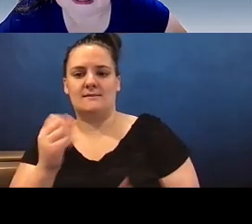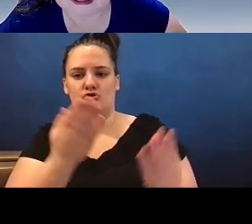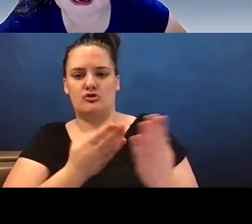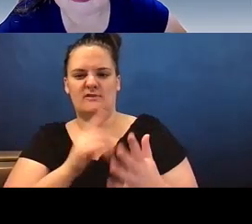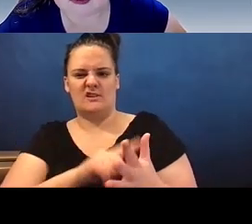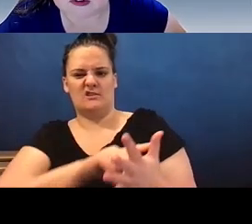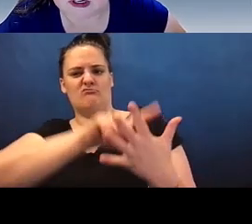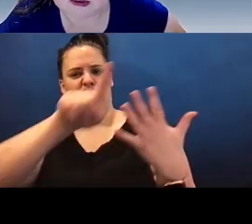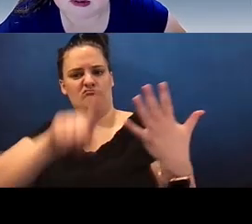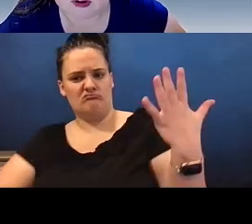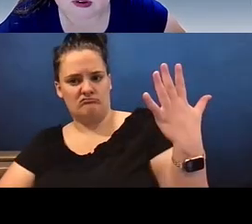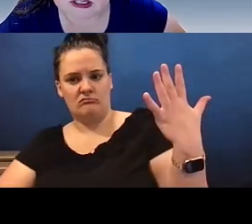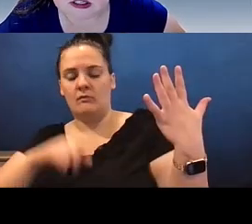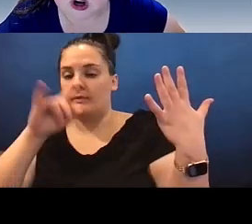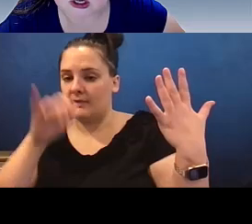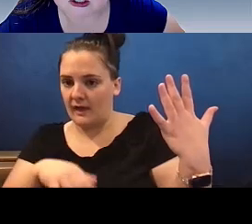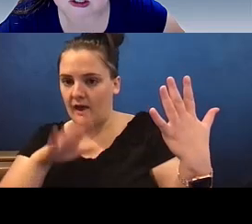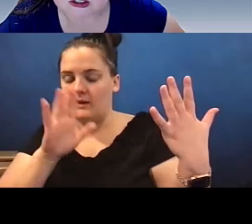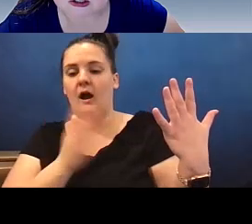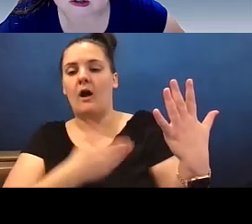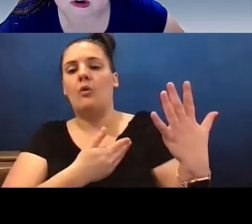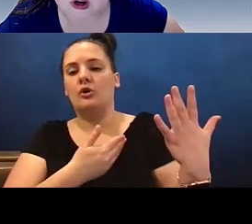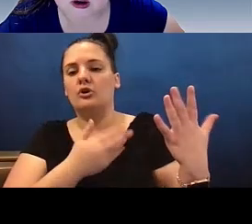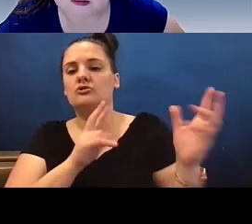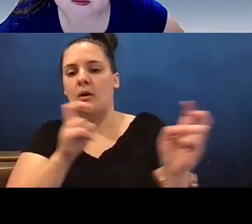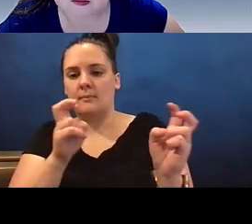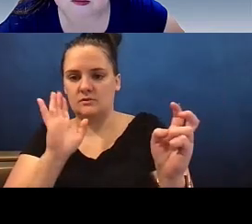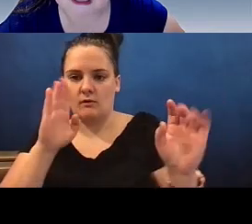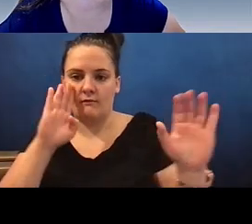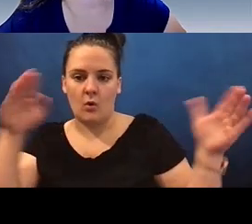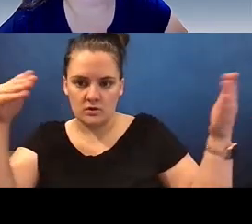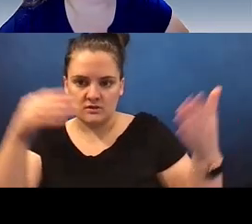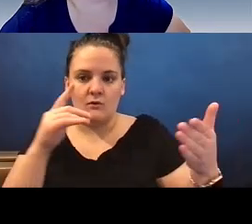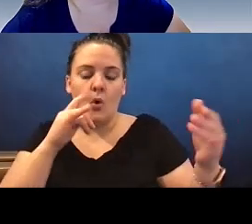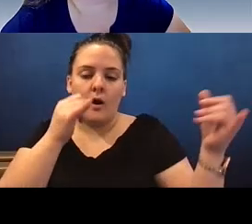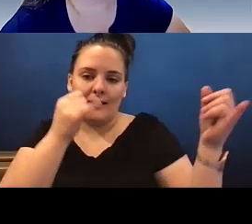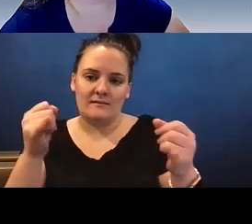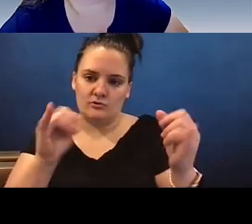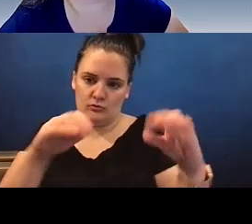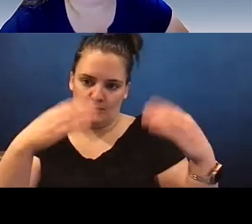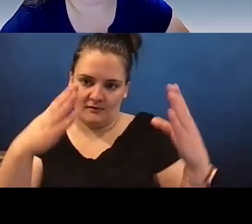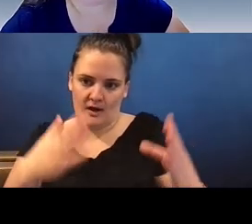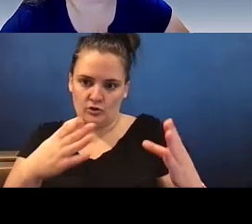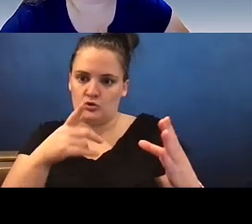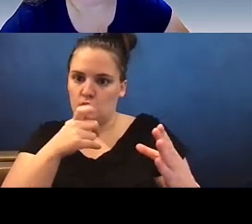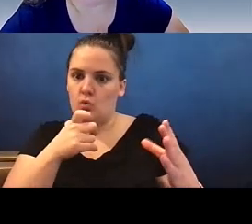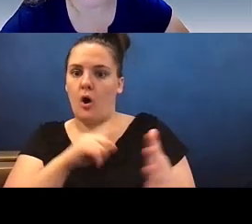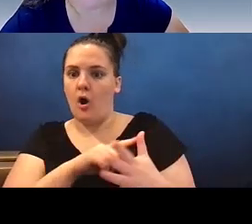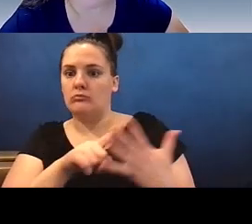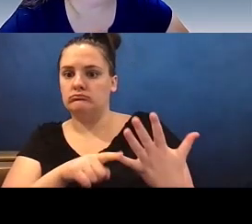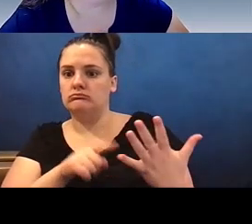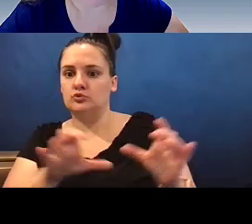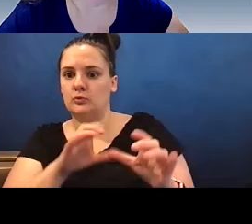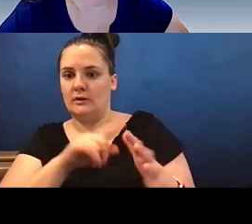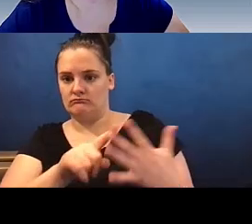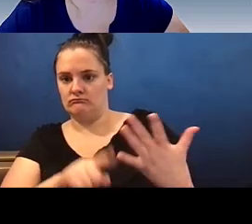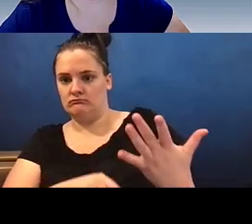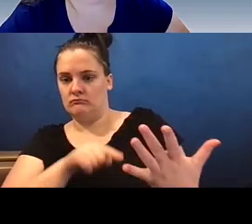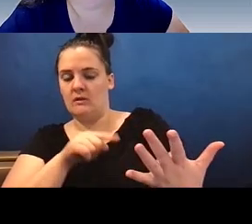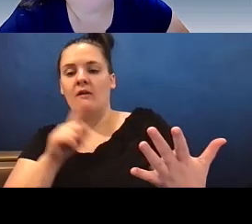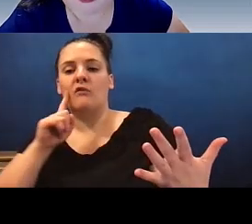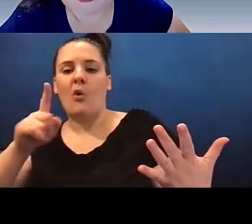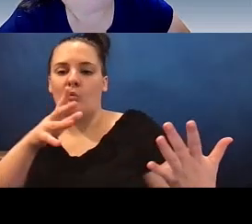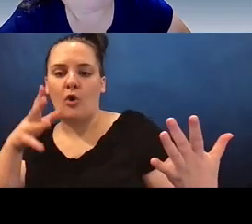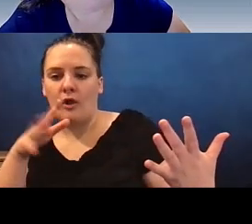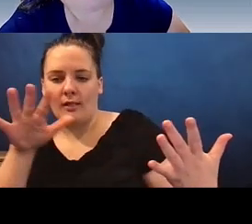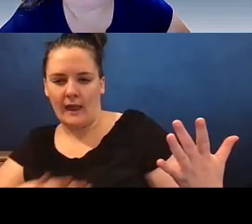our areas, and then those are going to be focused on individual providers who are serving and working in rural